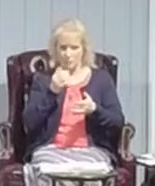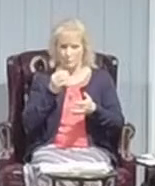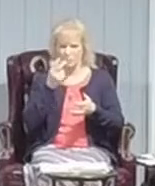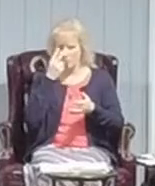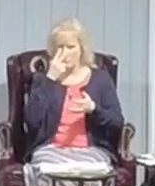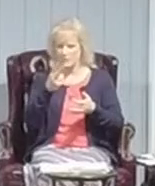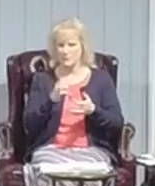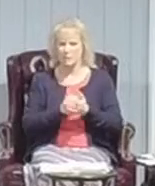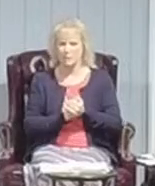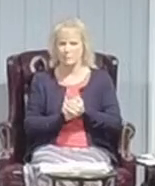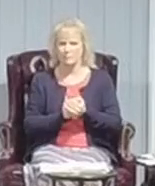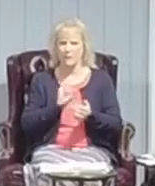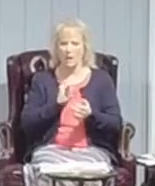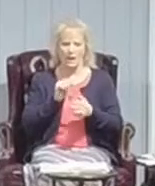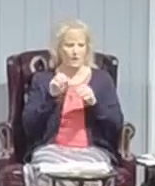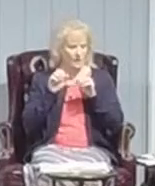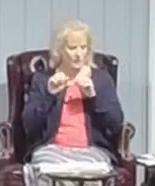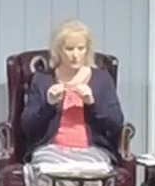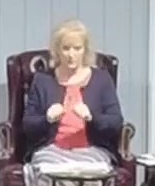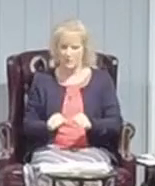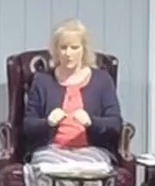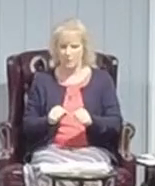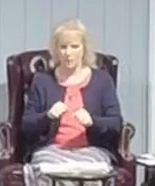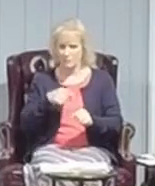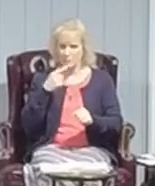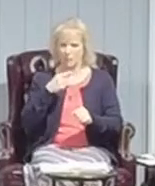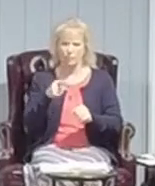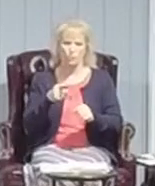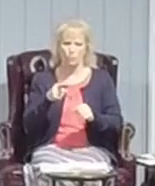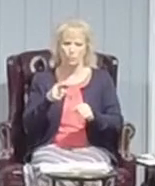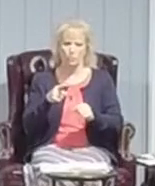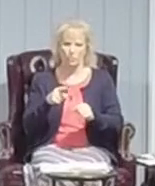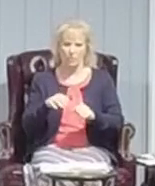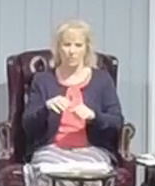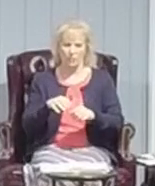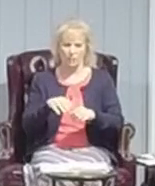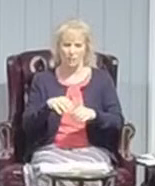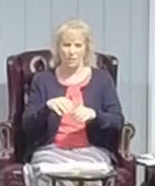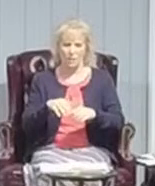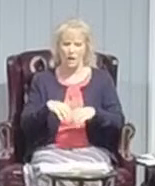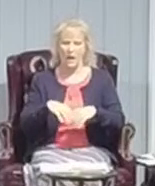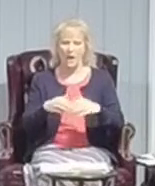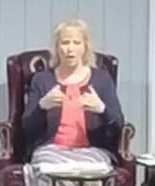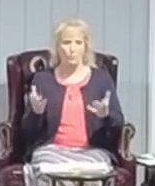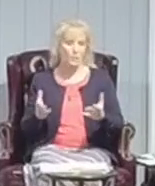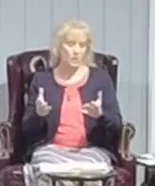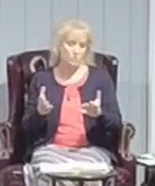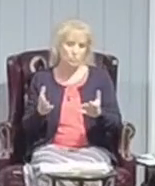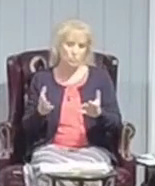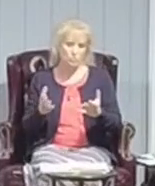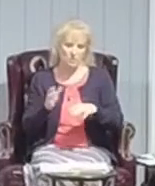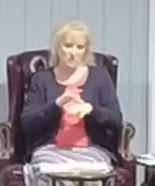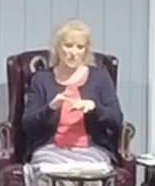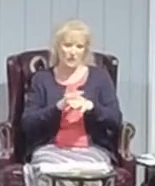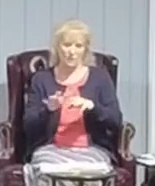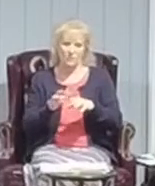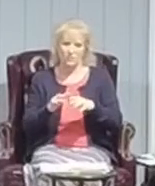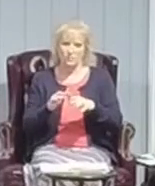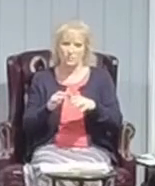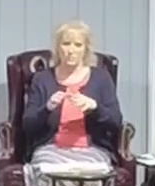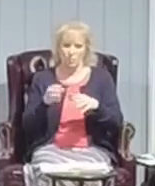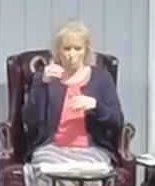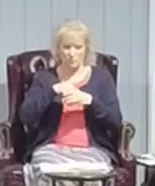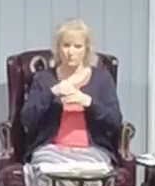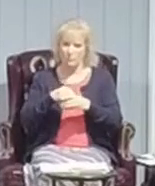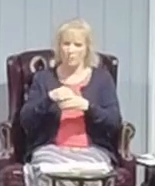Now, I cannot tell you to what degree nakedness was involved in with Jesus on the cross. I know they took his garments. They made four parts,